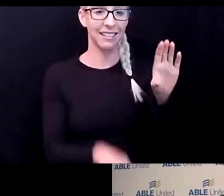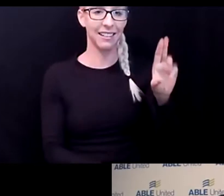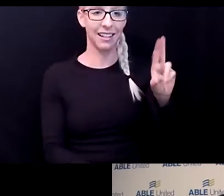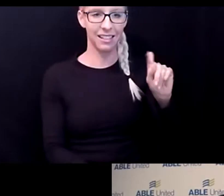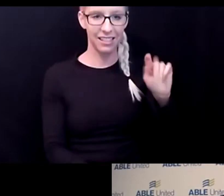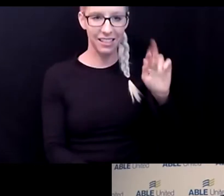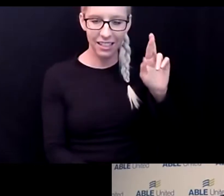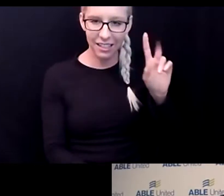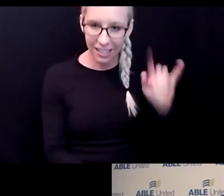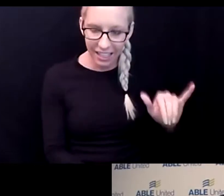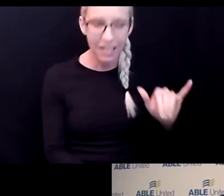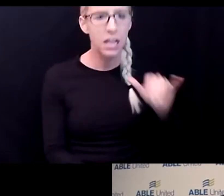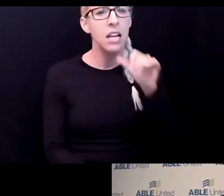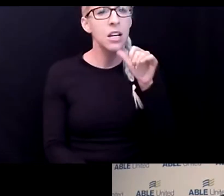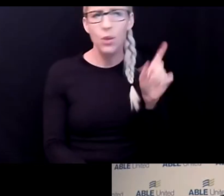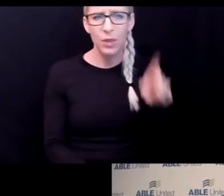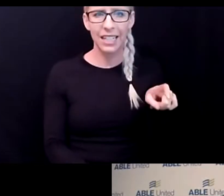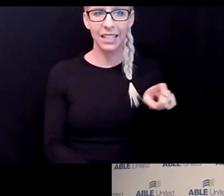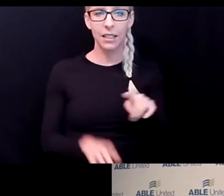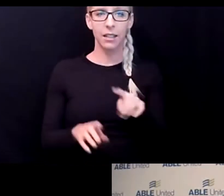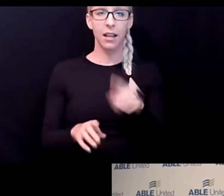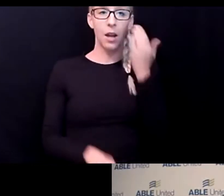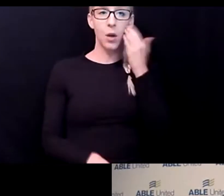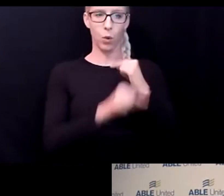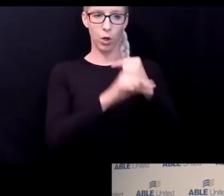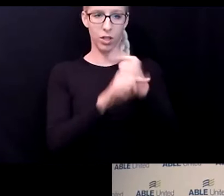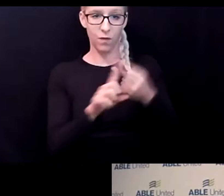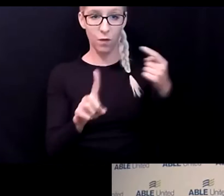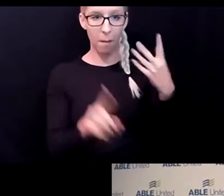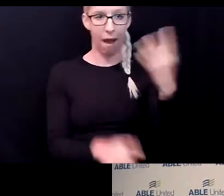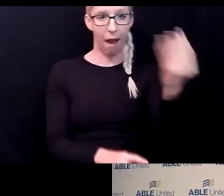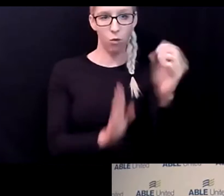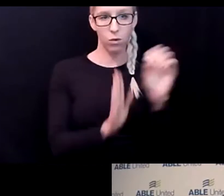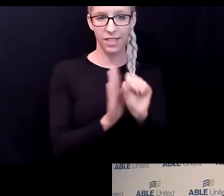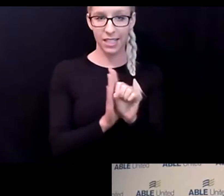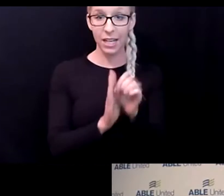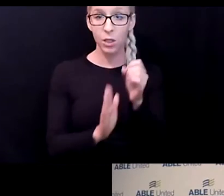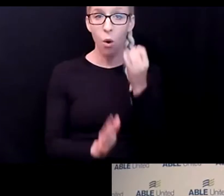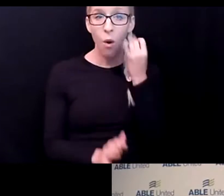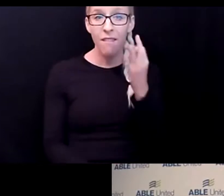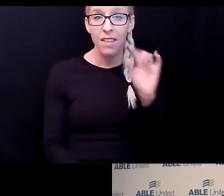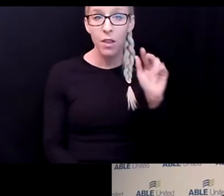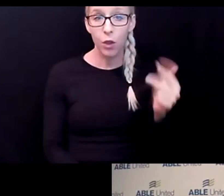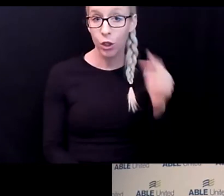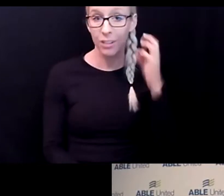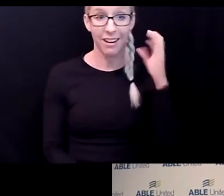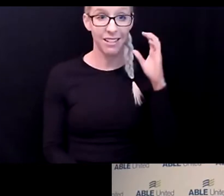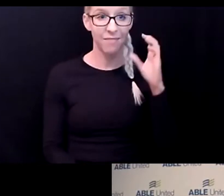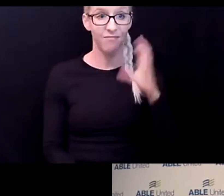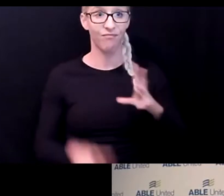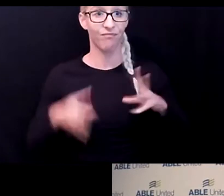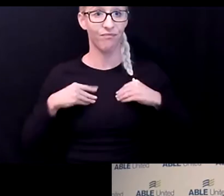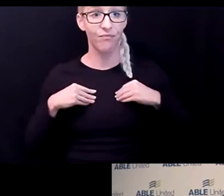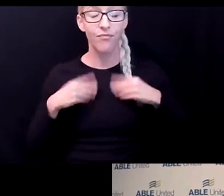in that sense. So I have guardians that are serving from out of state. So if it's a third cousin, I've also had friends